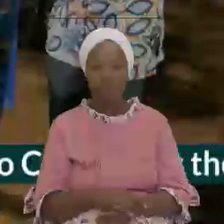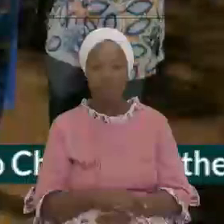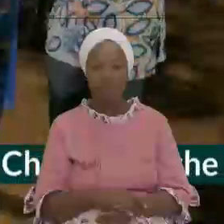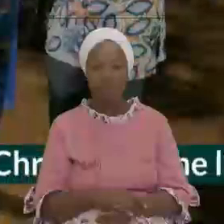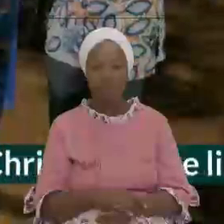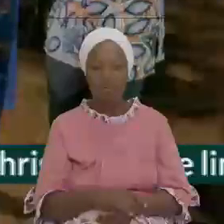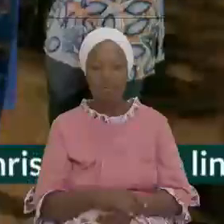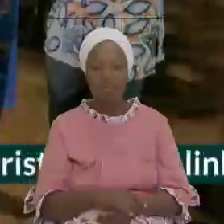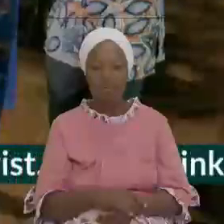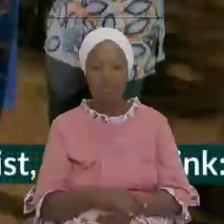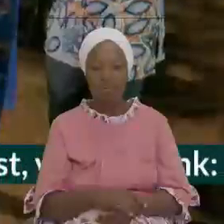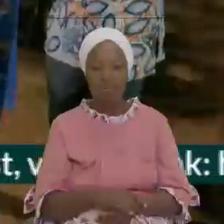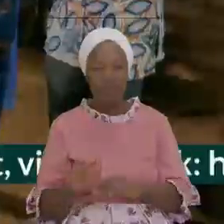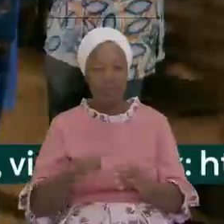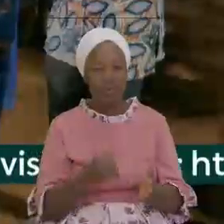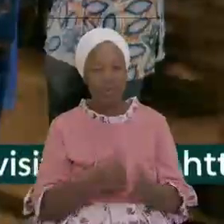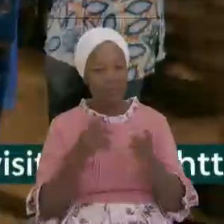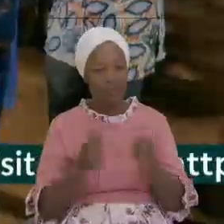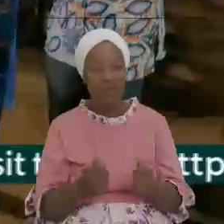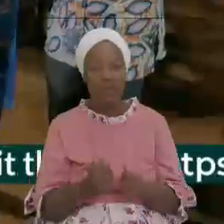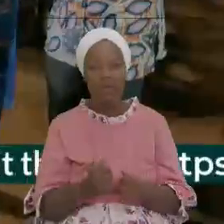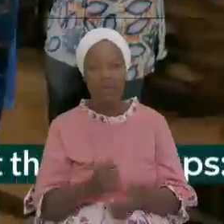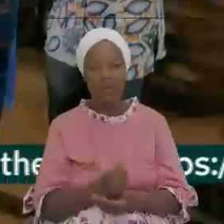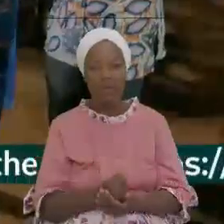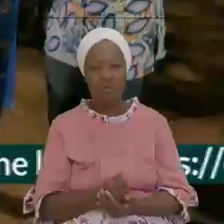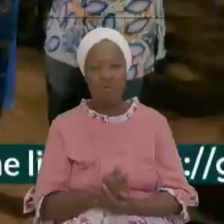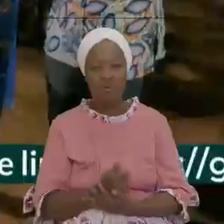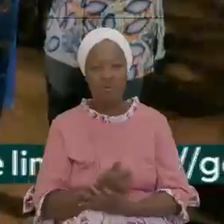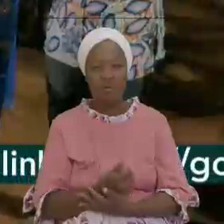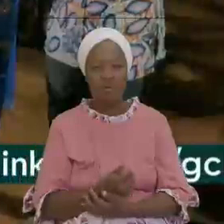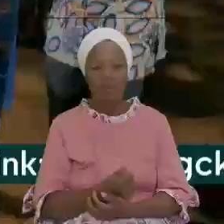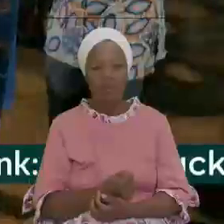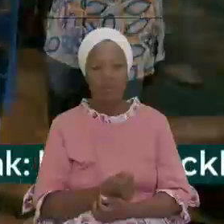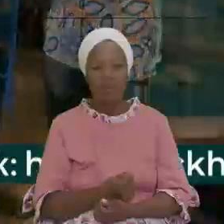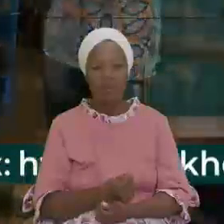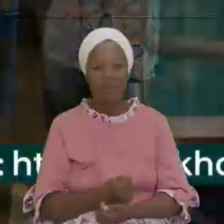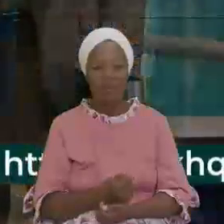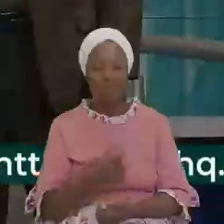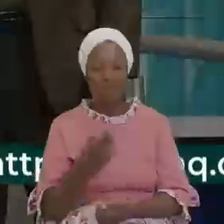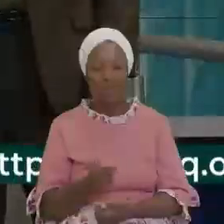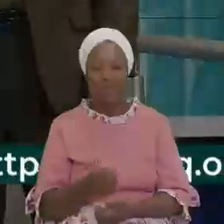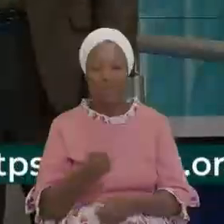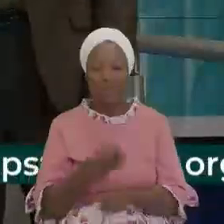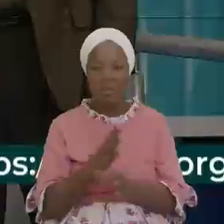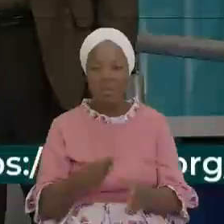Do it quickly. You will cover. The counselors, please help them.